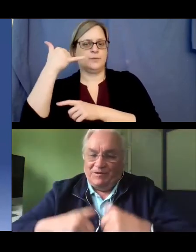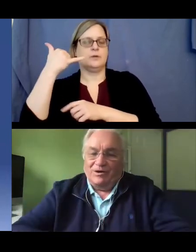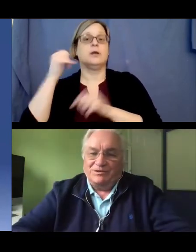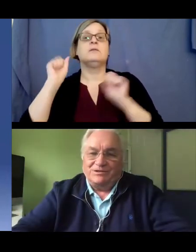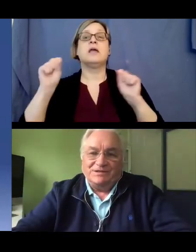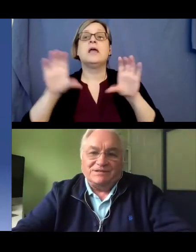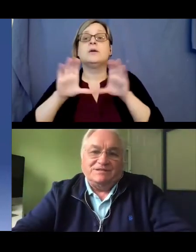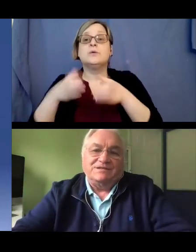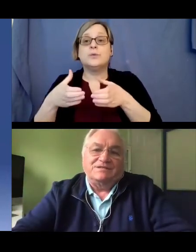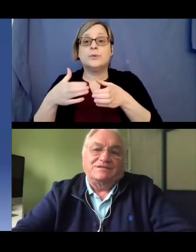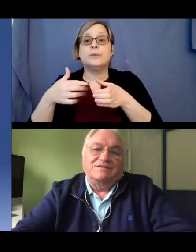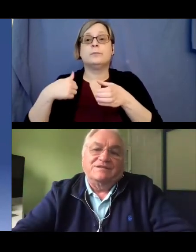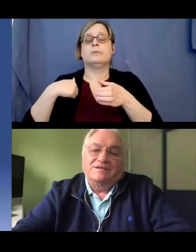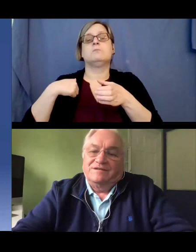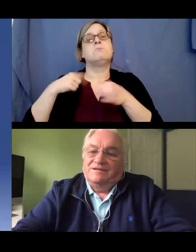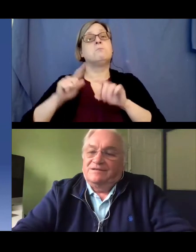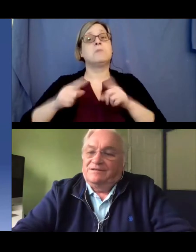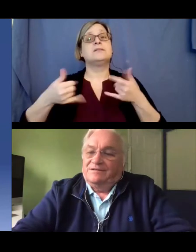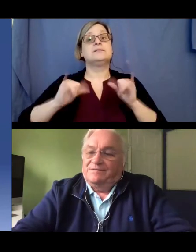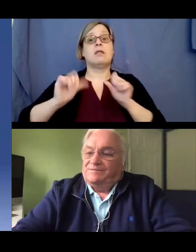pretty large distances.